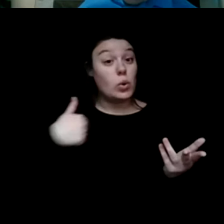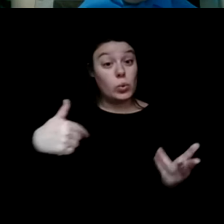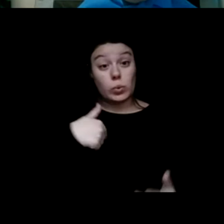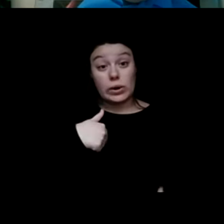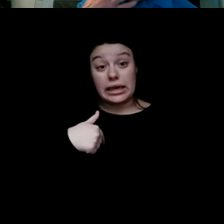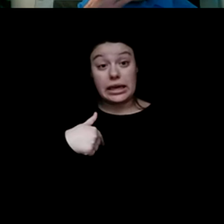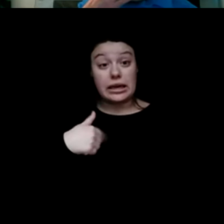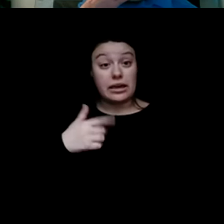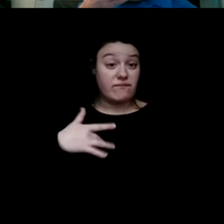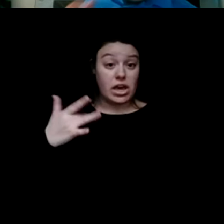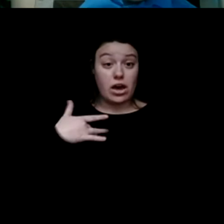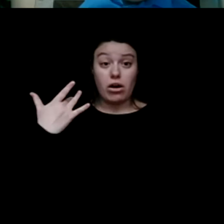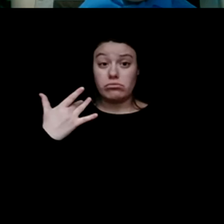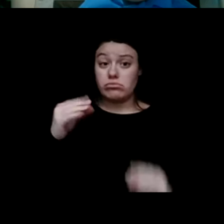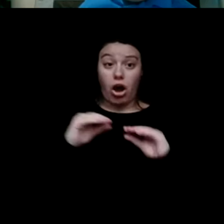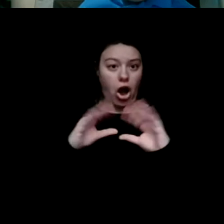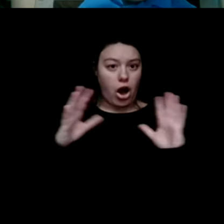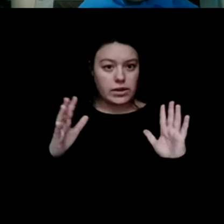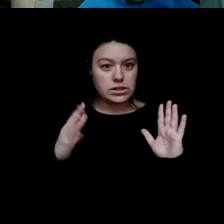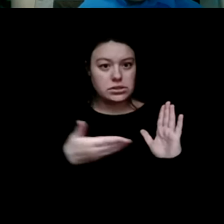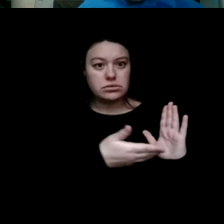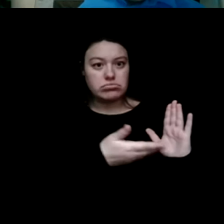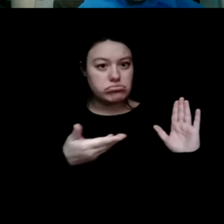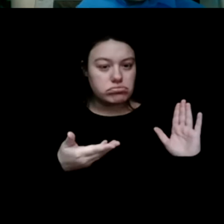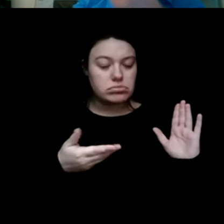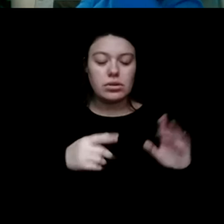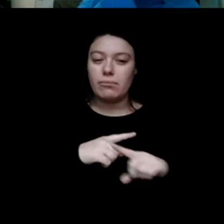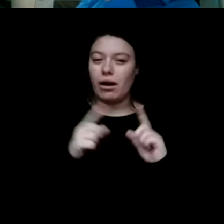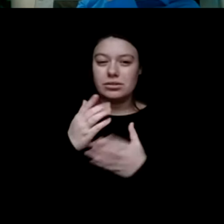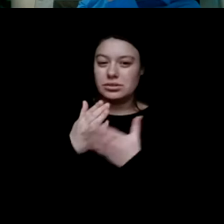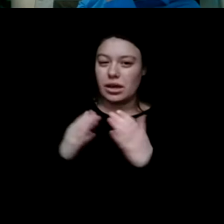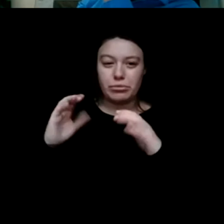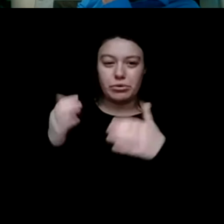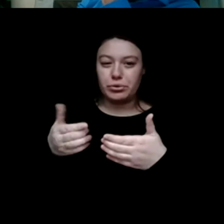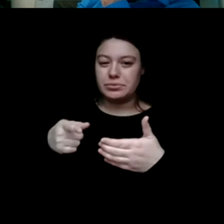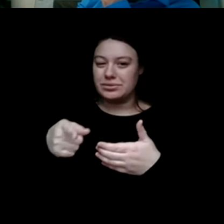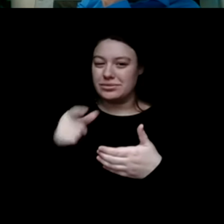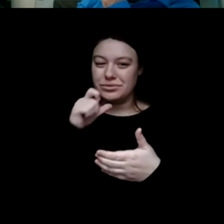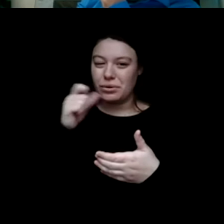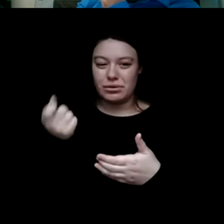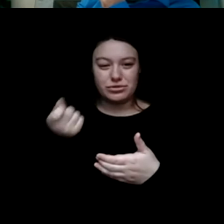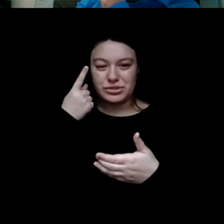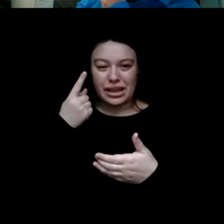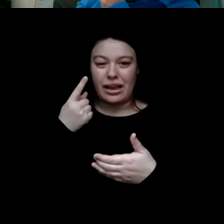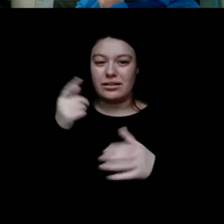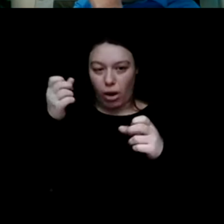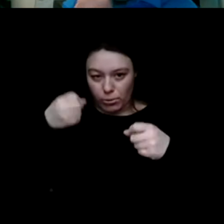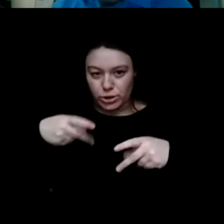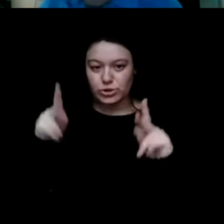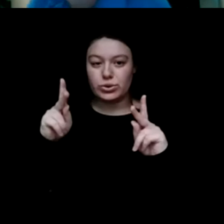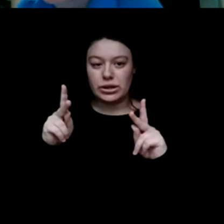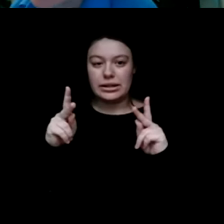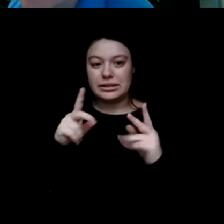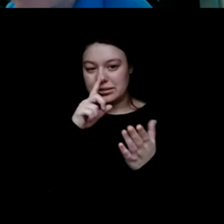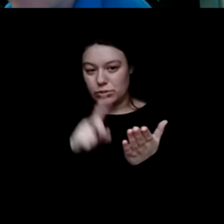make that obvious to groups that are not necessarily understanding the opportunities of doing research allows us to then recruit for a